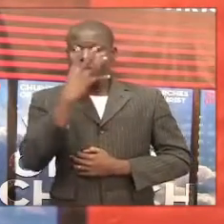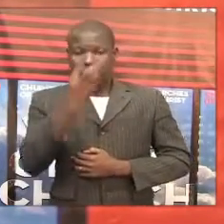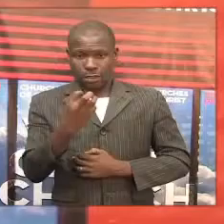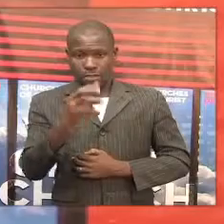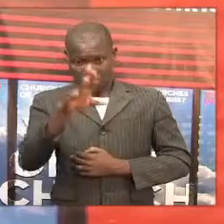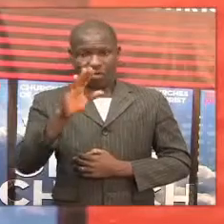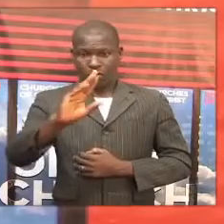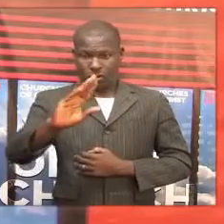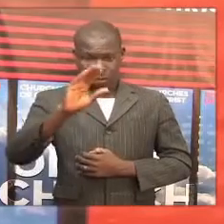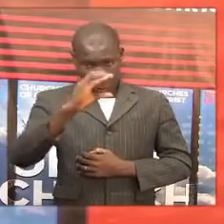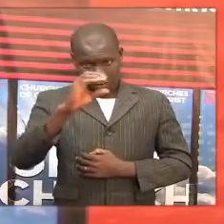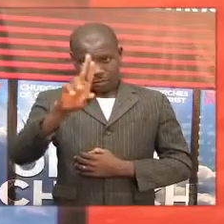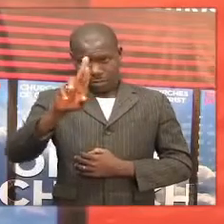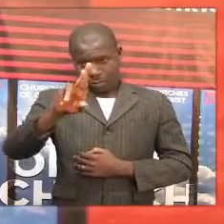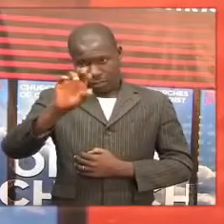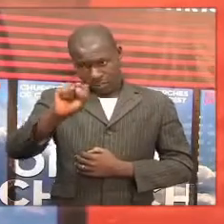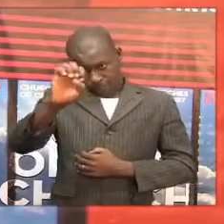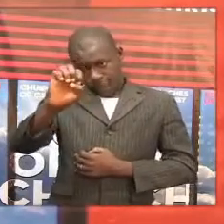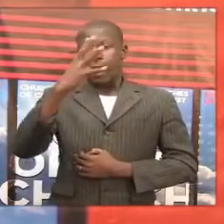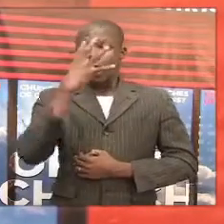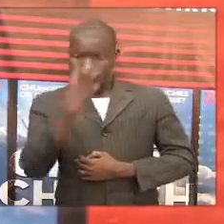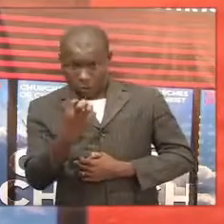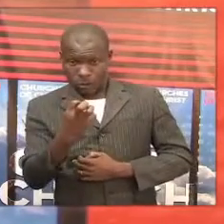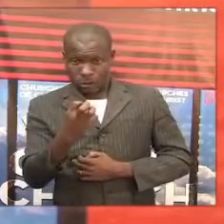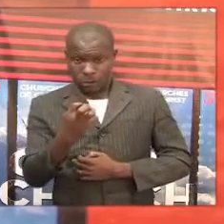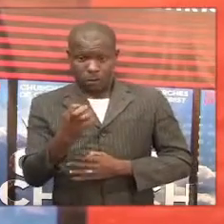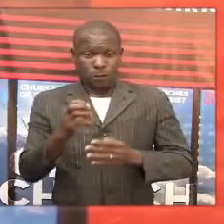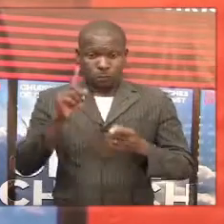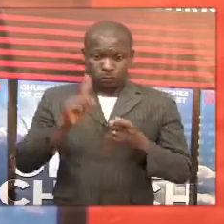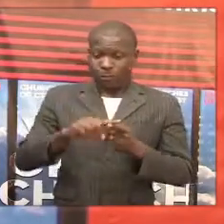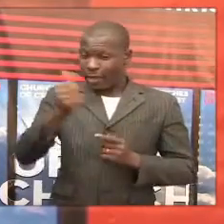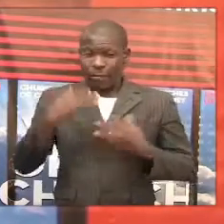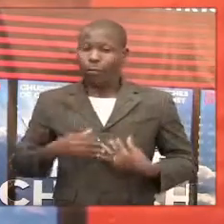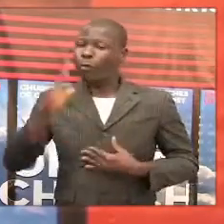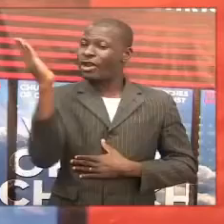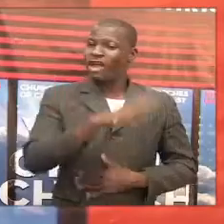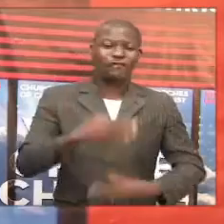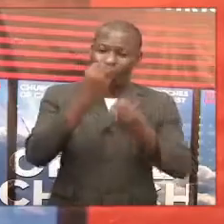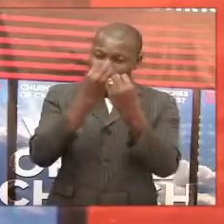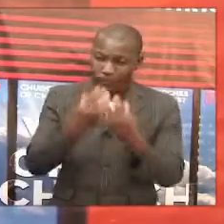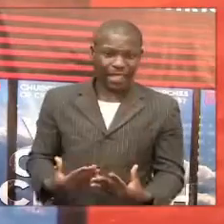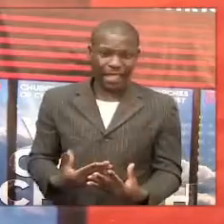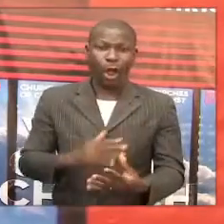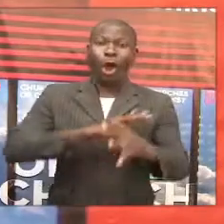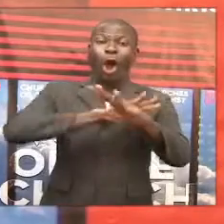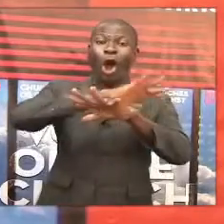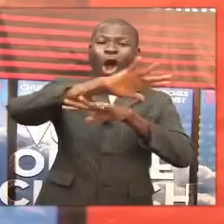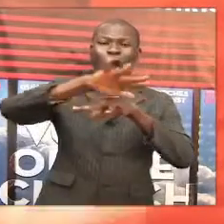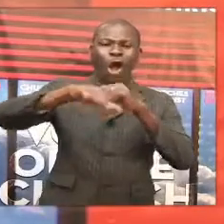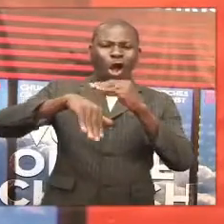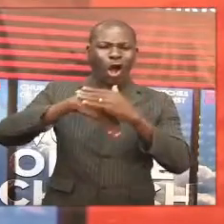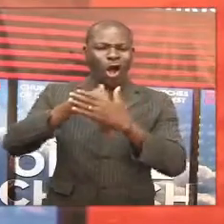enka onipa biara, unto me. And the emransem, the operative word is all. Want me ni mranin